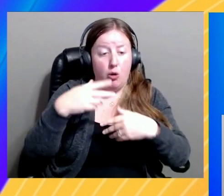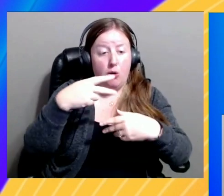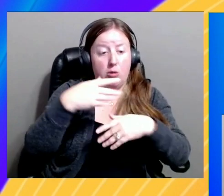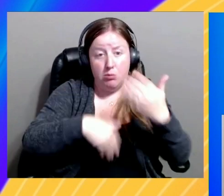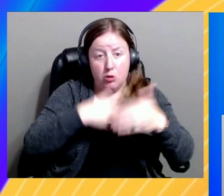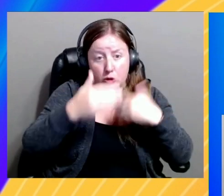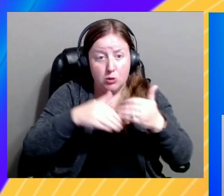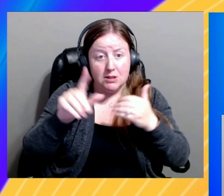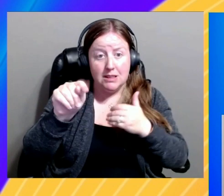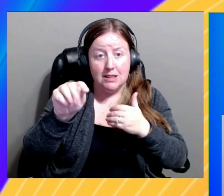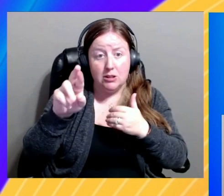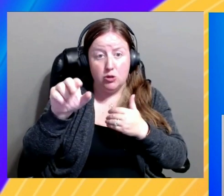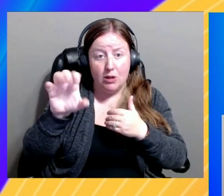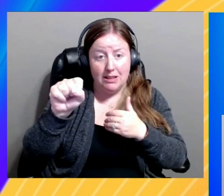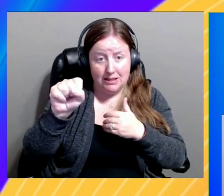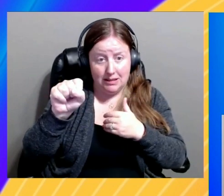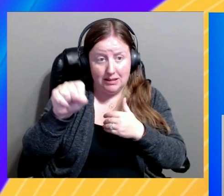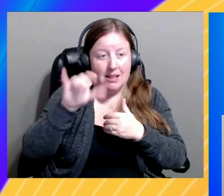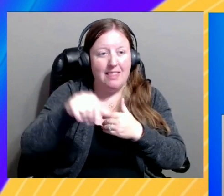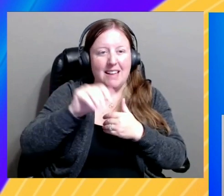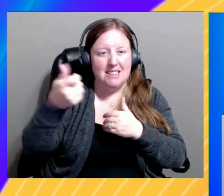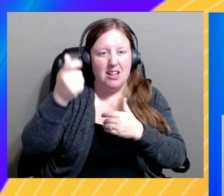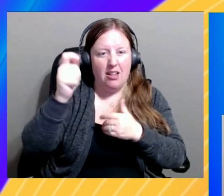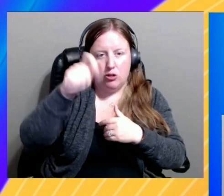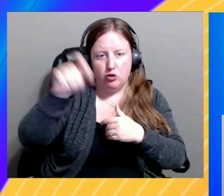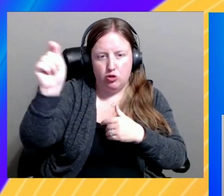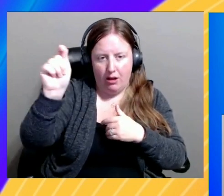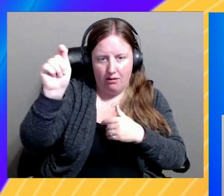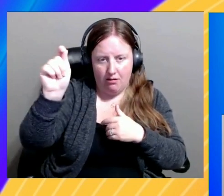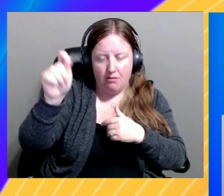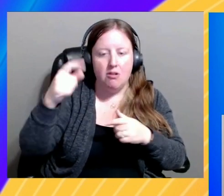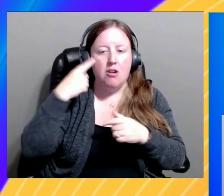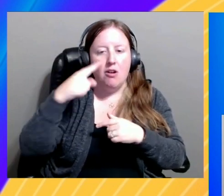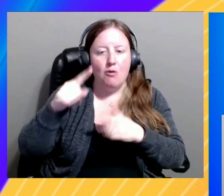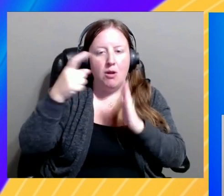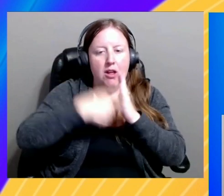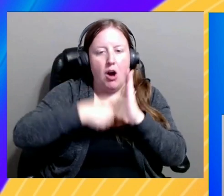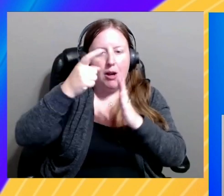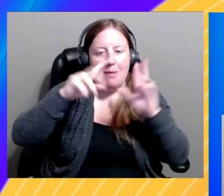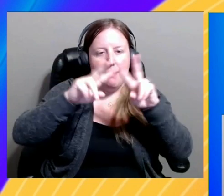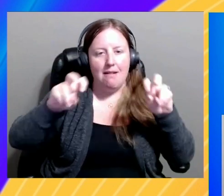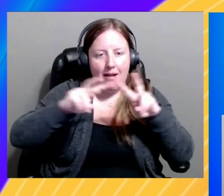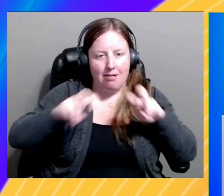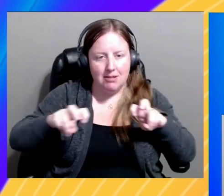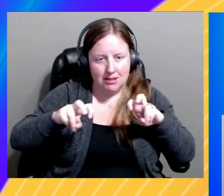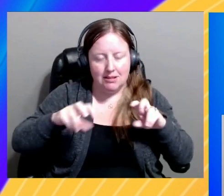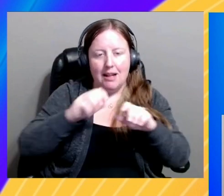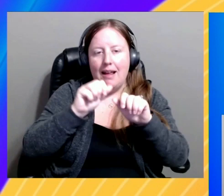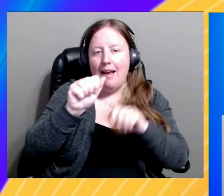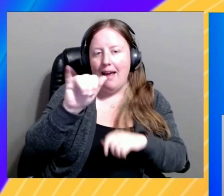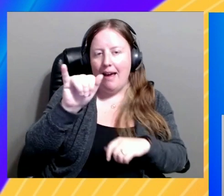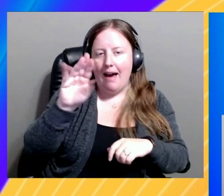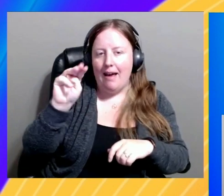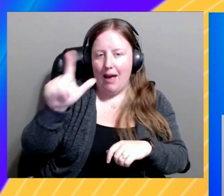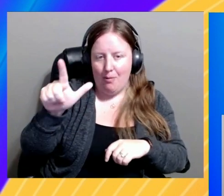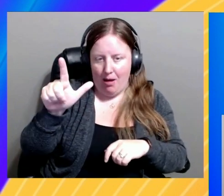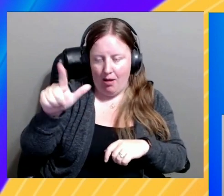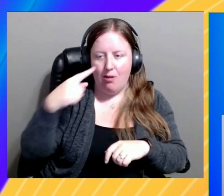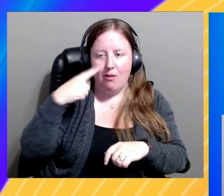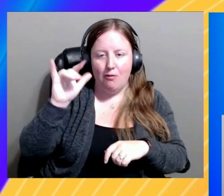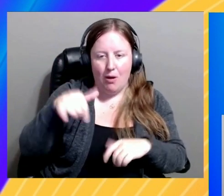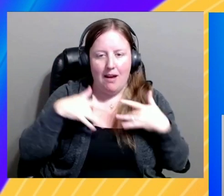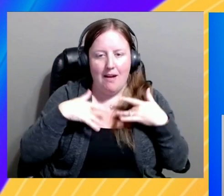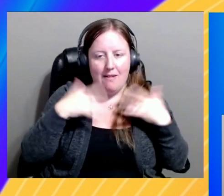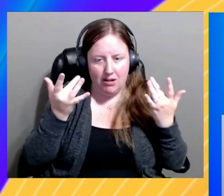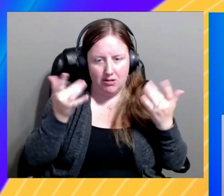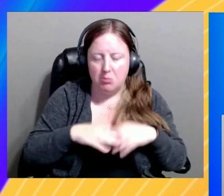it is just another check of a box to start doing the automated analysis and AI/ML on that data. Okay, so